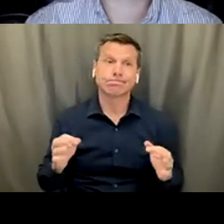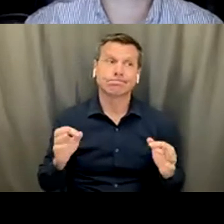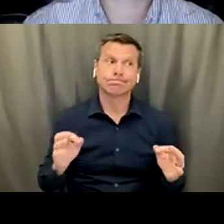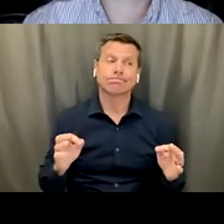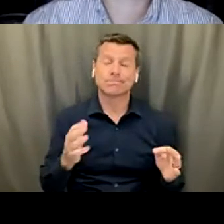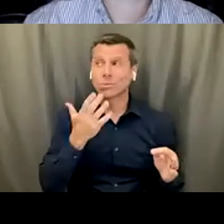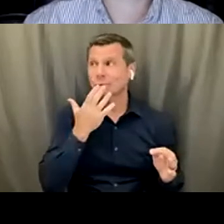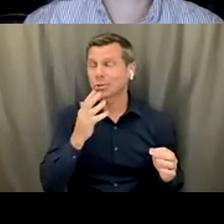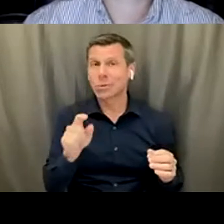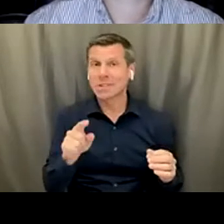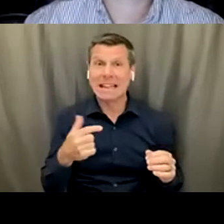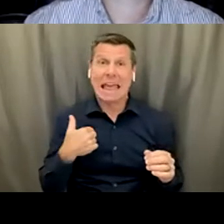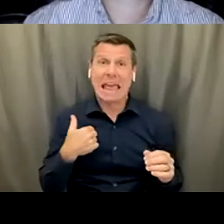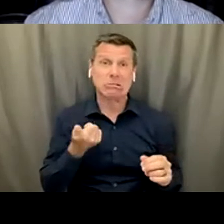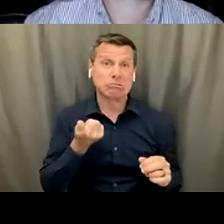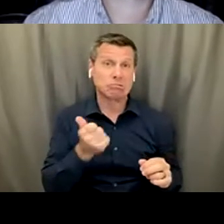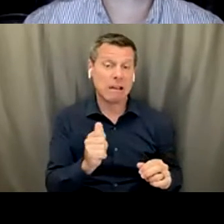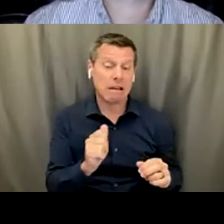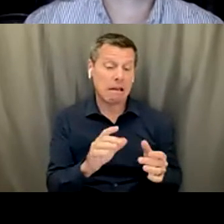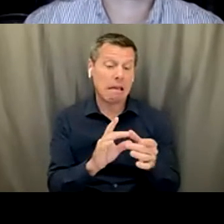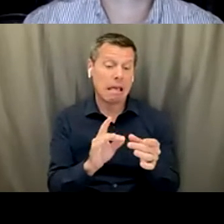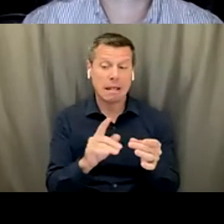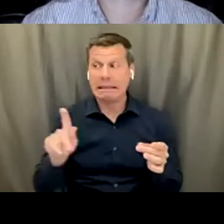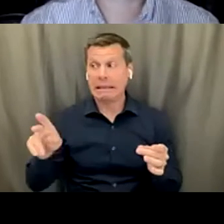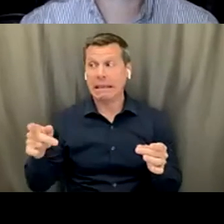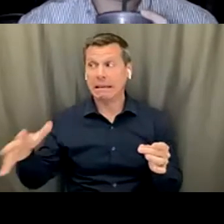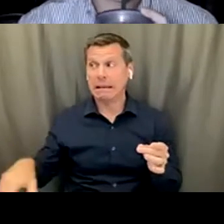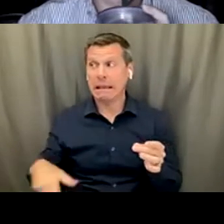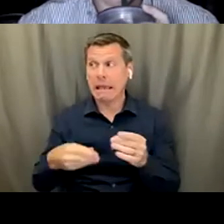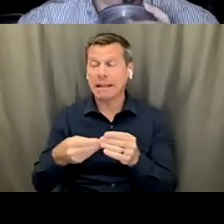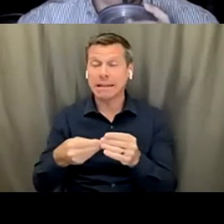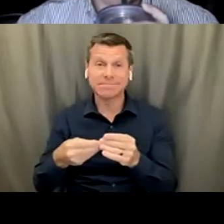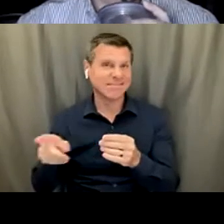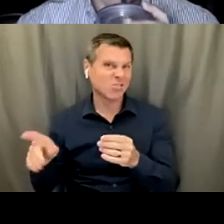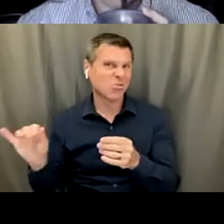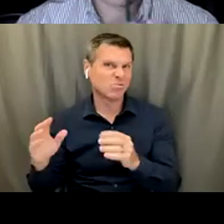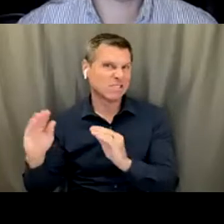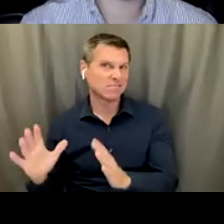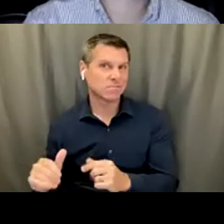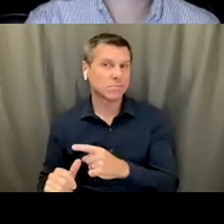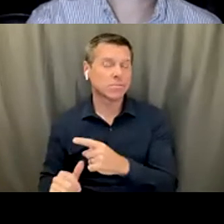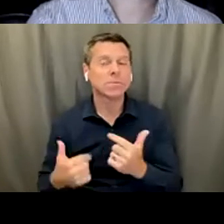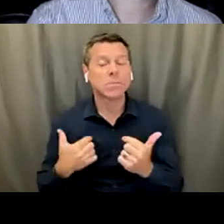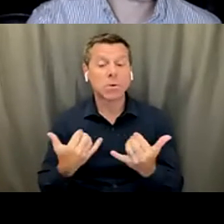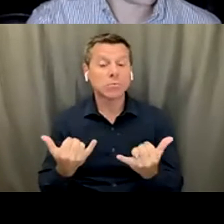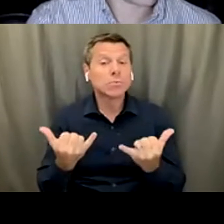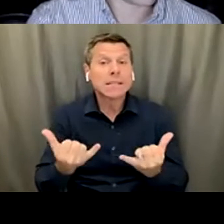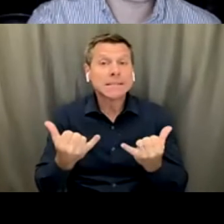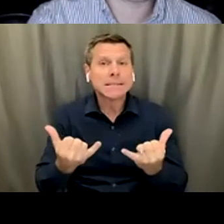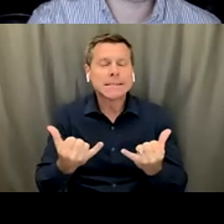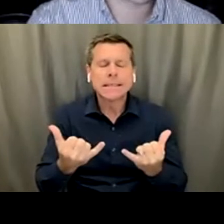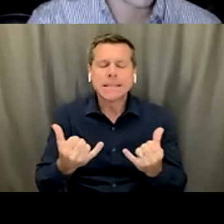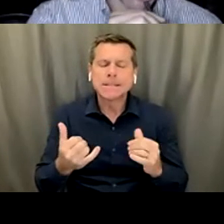don't know, I'll take a stab at it, and maybe Keith might want to put some input, have some input too, since he's an instructor. Right now, you would not